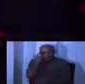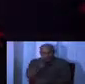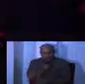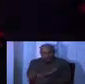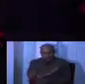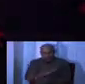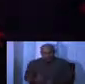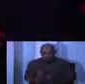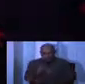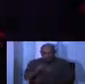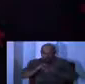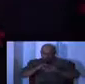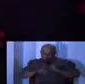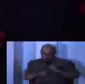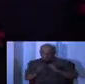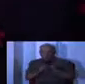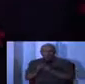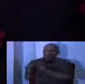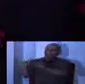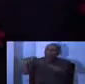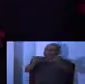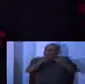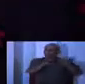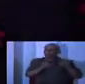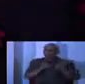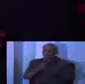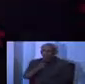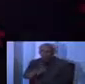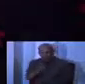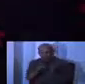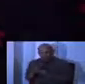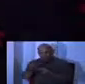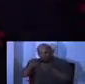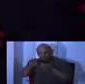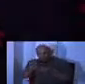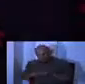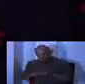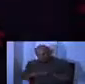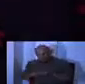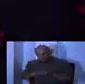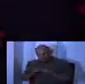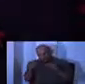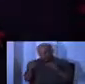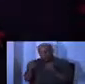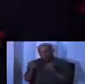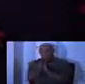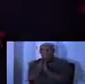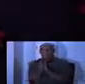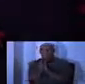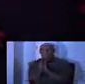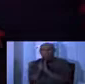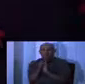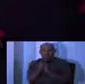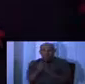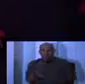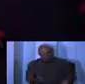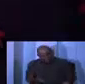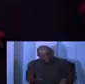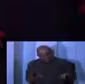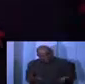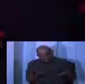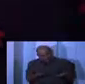as broken as everybody else's, and that Jesus, that healing moment, would lift her up